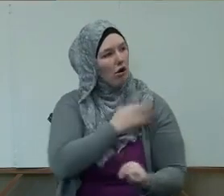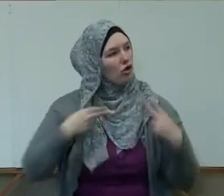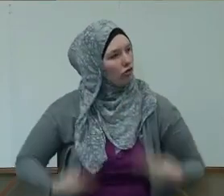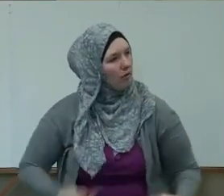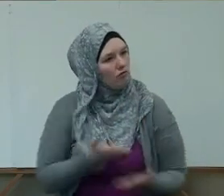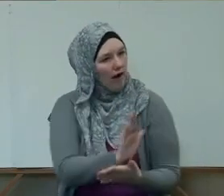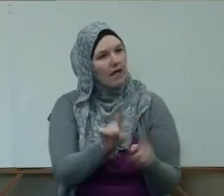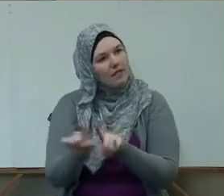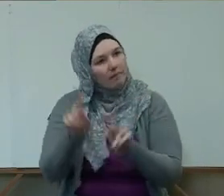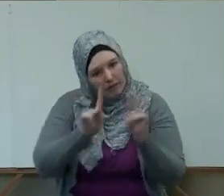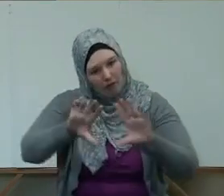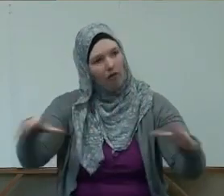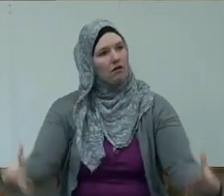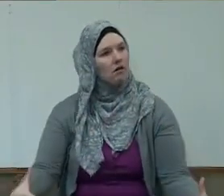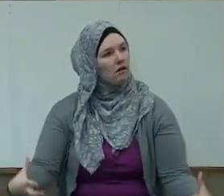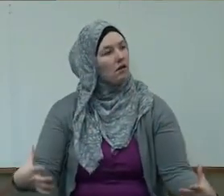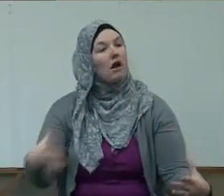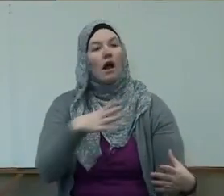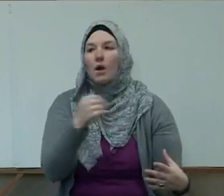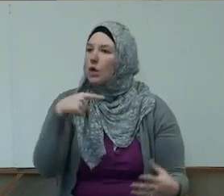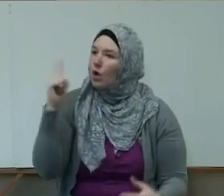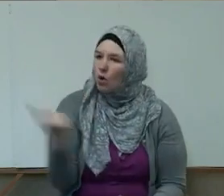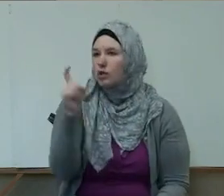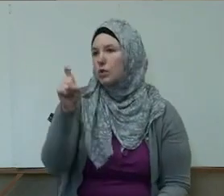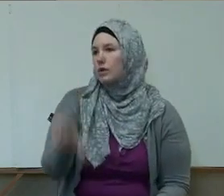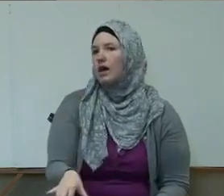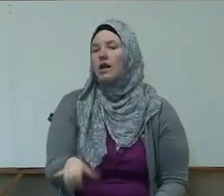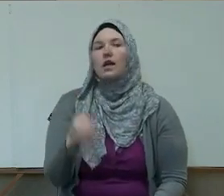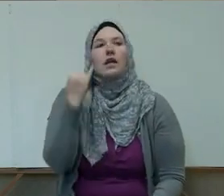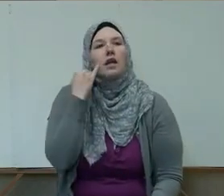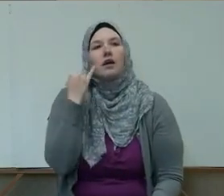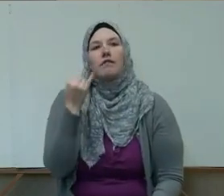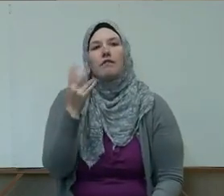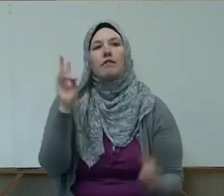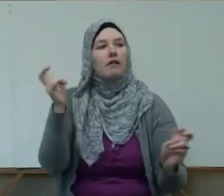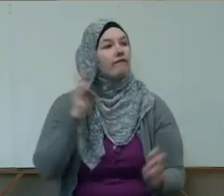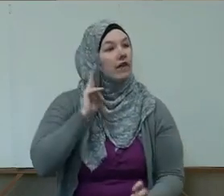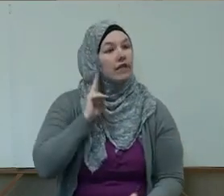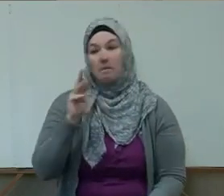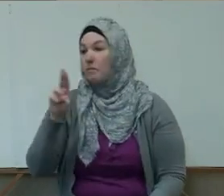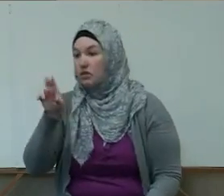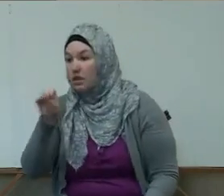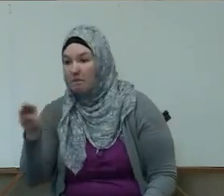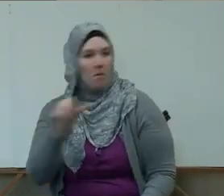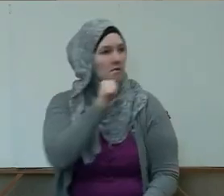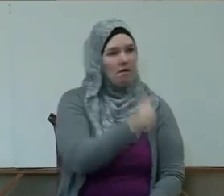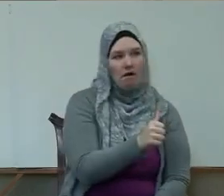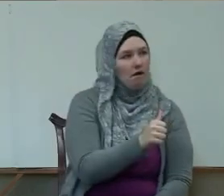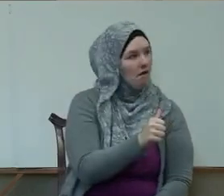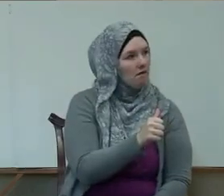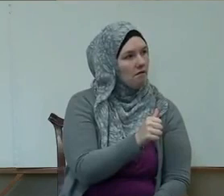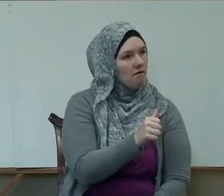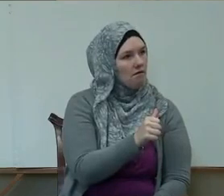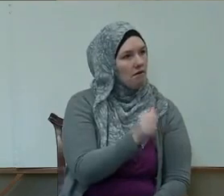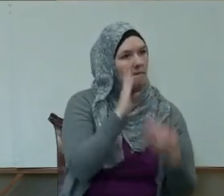as humans in general. And we should always do this, even if the victim is a Muslim or non-Muslim. And